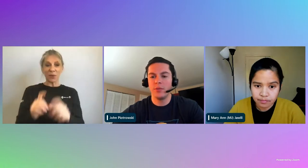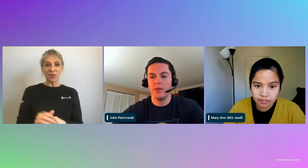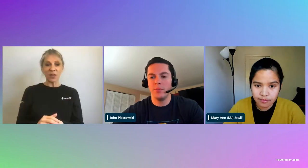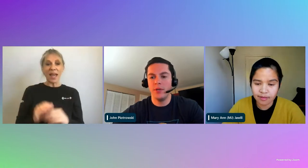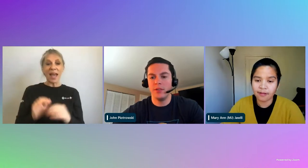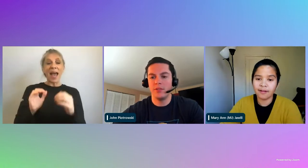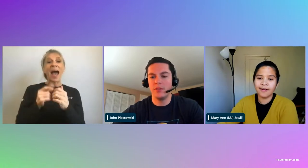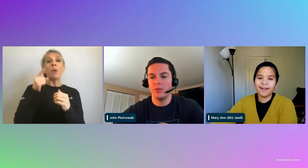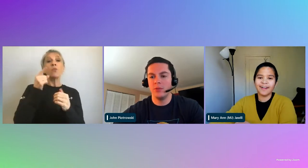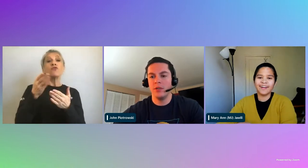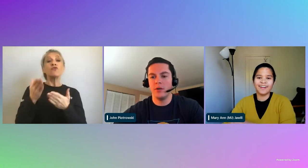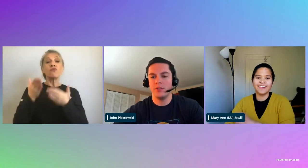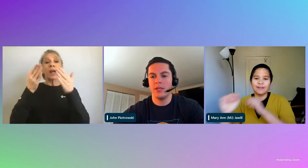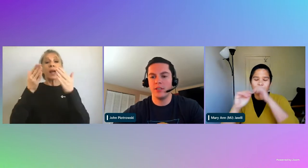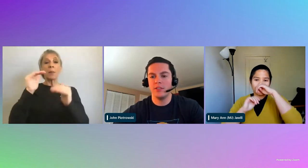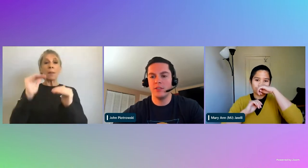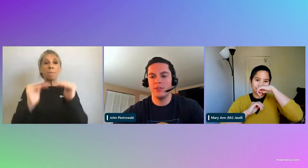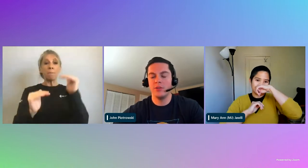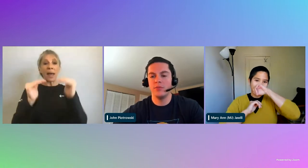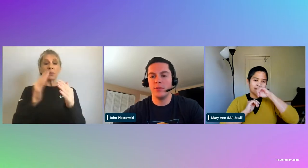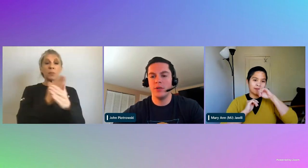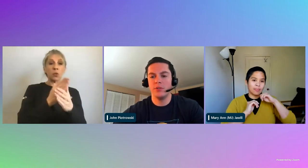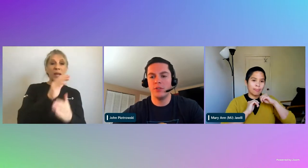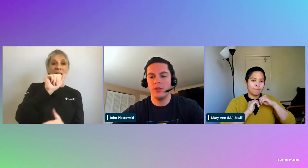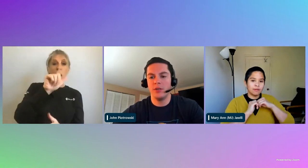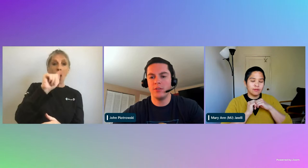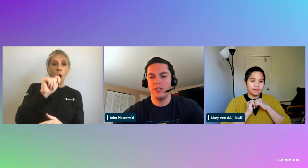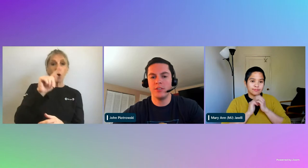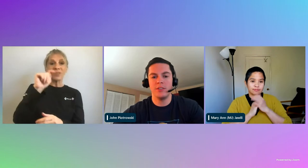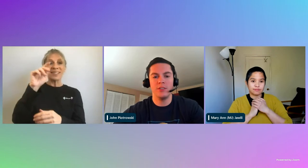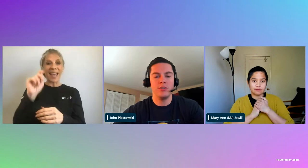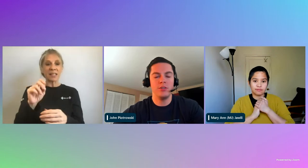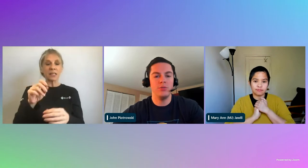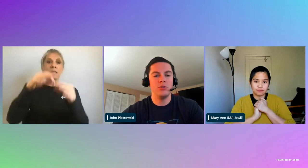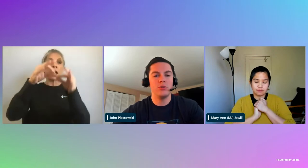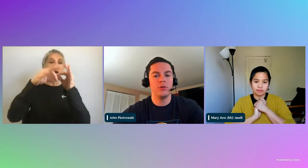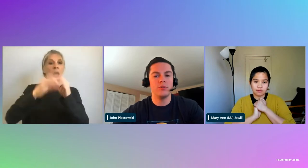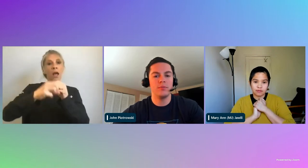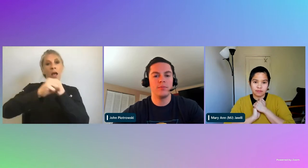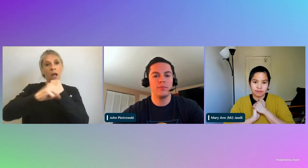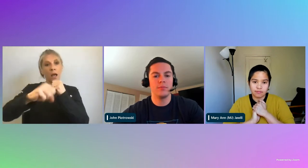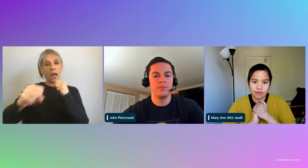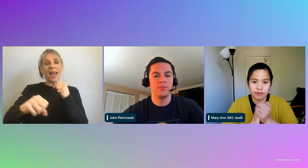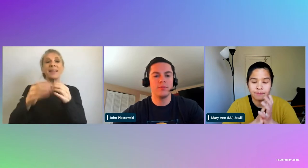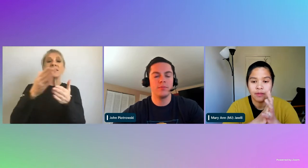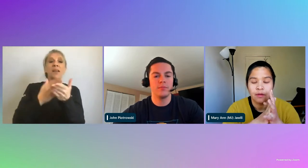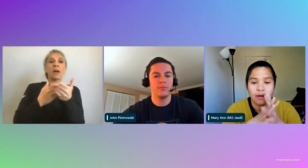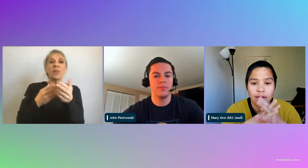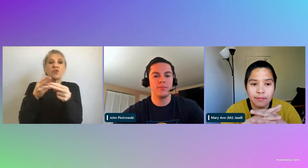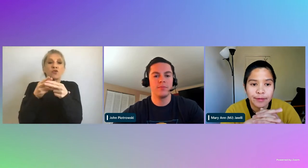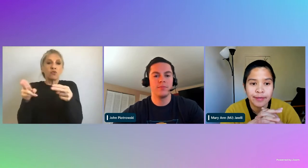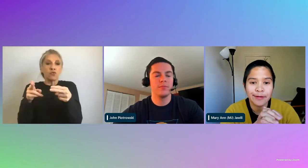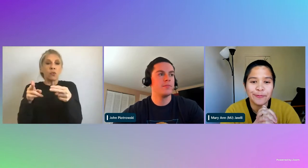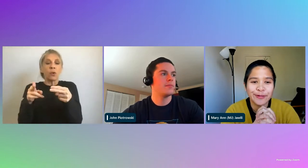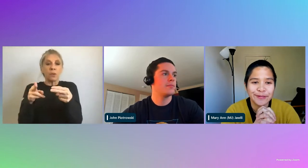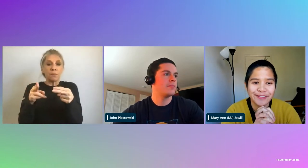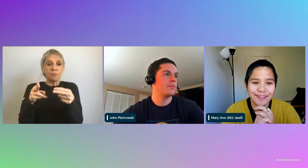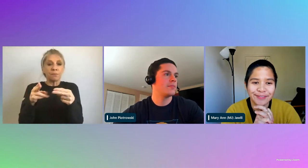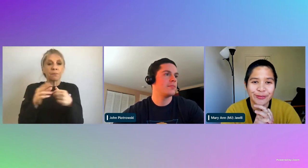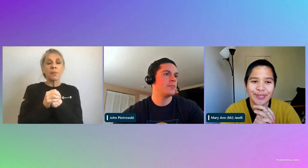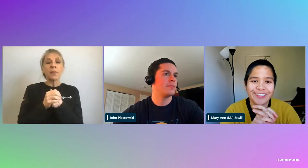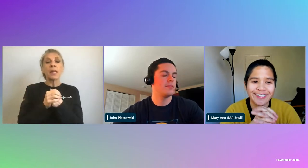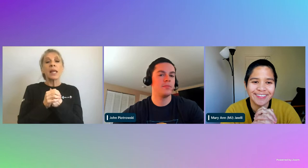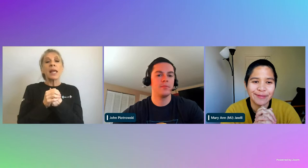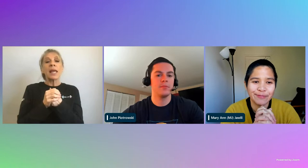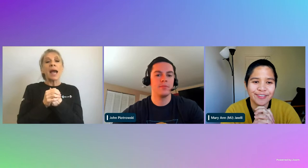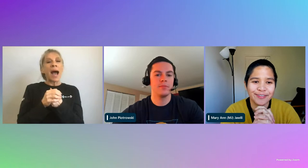you recommend balancing between alt text that's too verbose and alt text that's too short? Okay. Again, I'm wondering, is